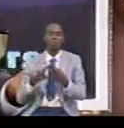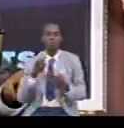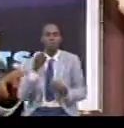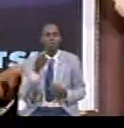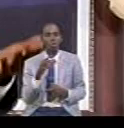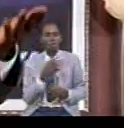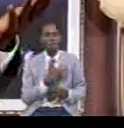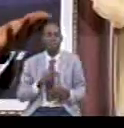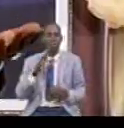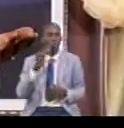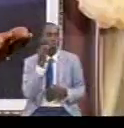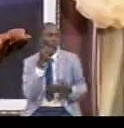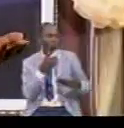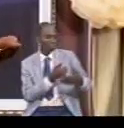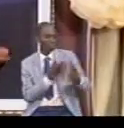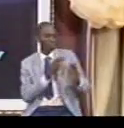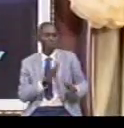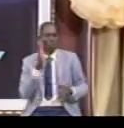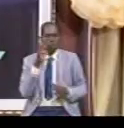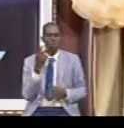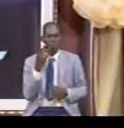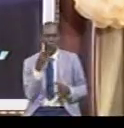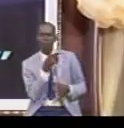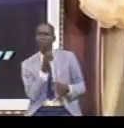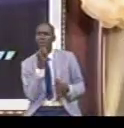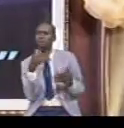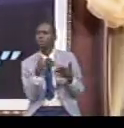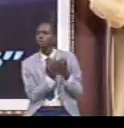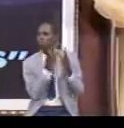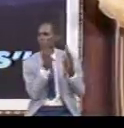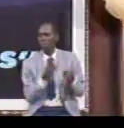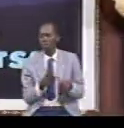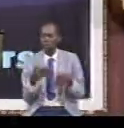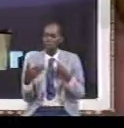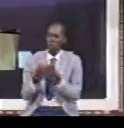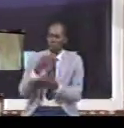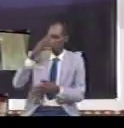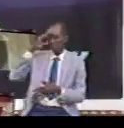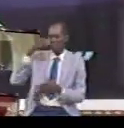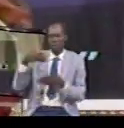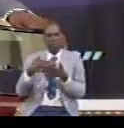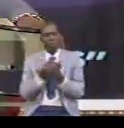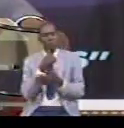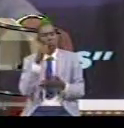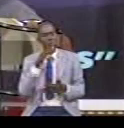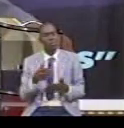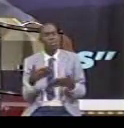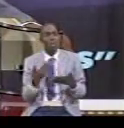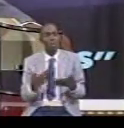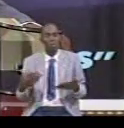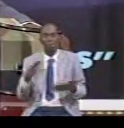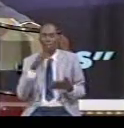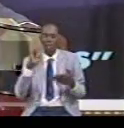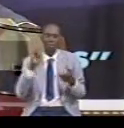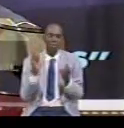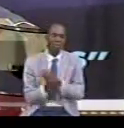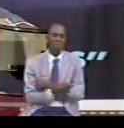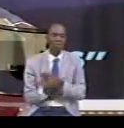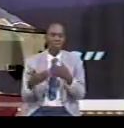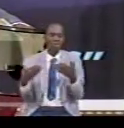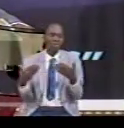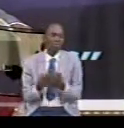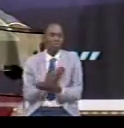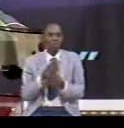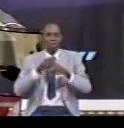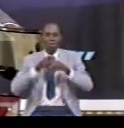your neighbors will see, it's a new man, it's a new woman, things are different now. All things have passed away and all things